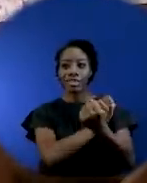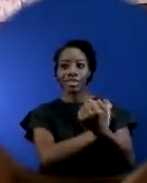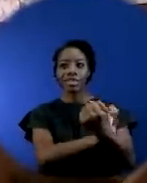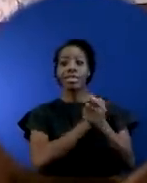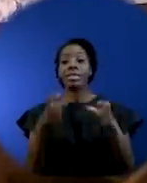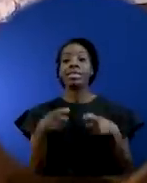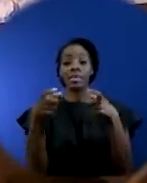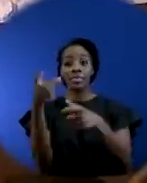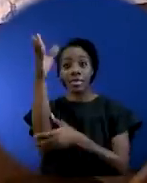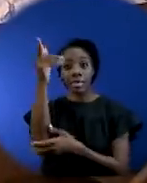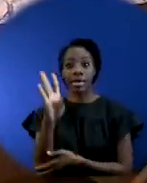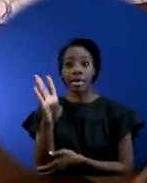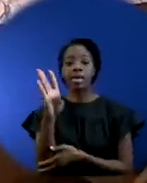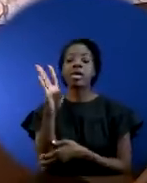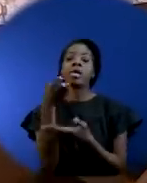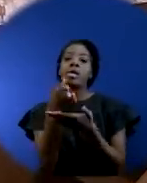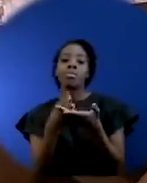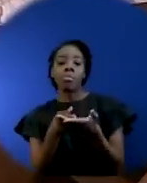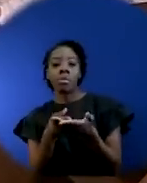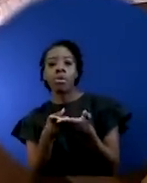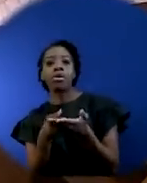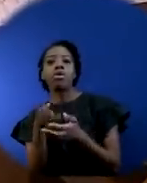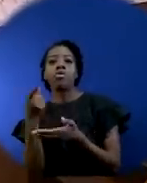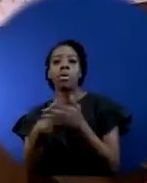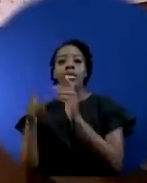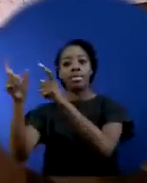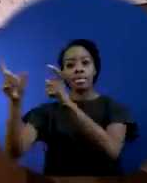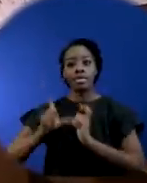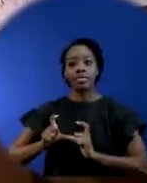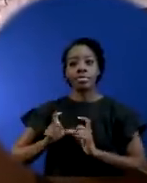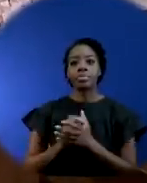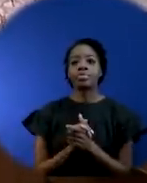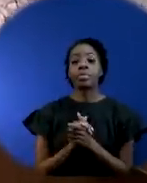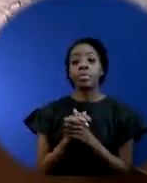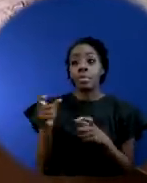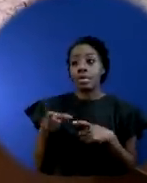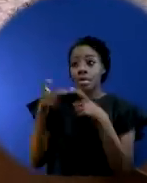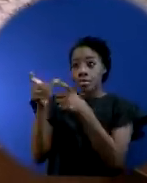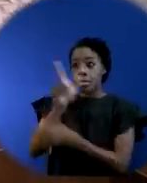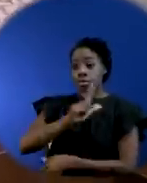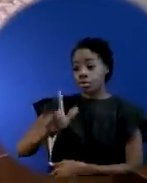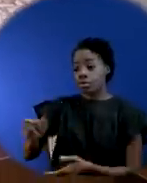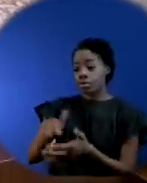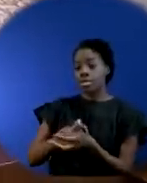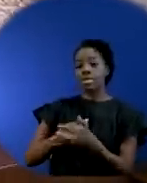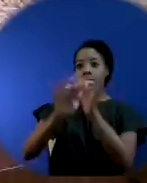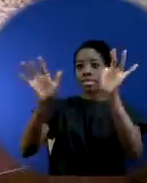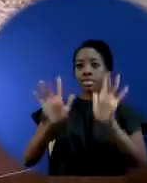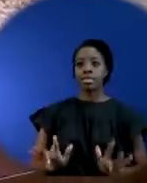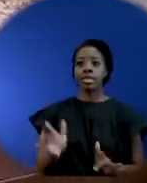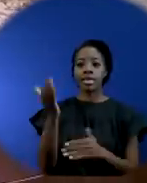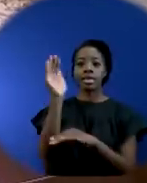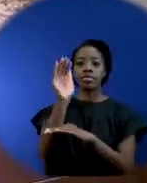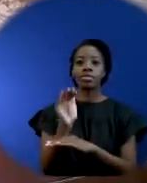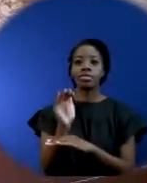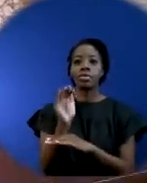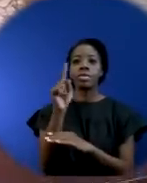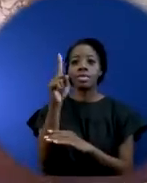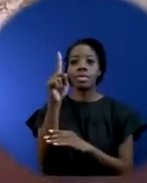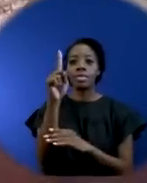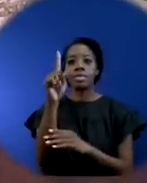to God a portion of what God has given to us. And as we give back to the Lord this Sunday afternoon, we remember that the